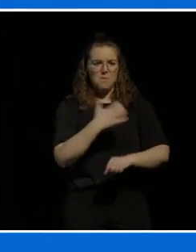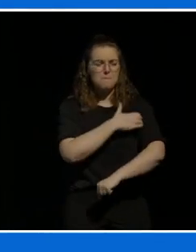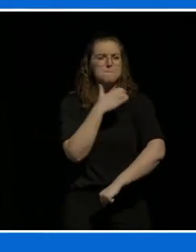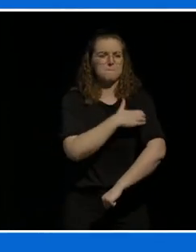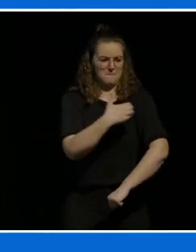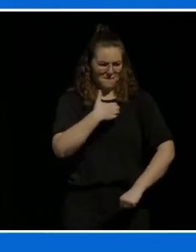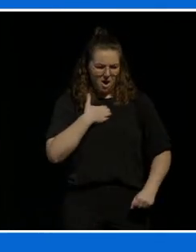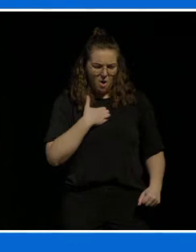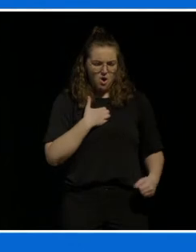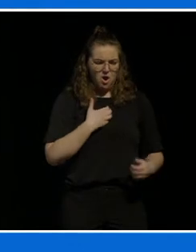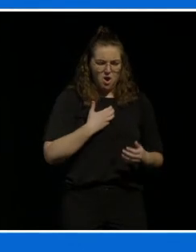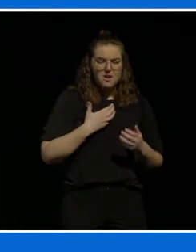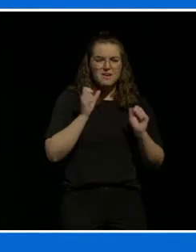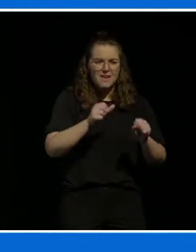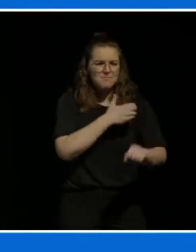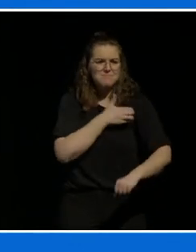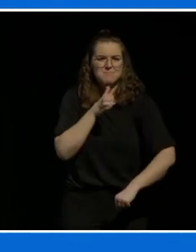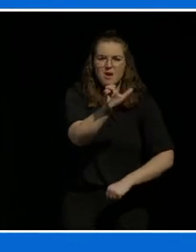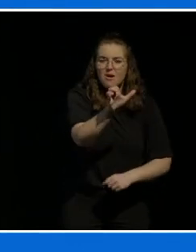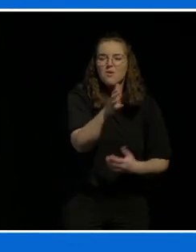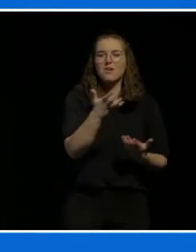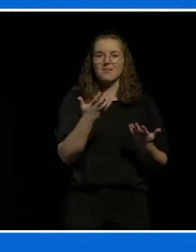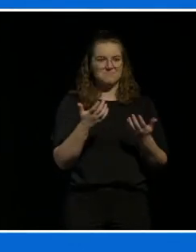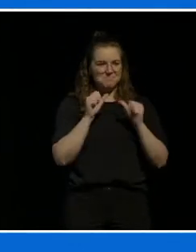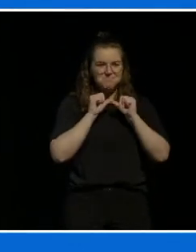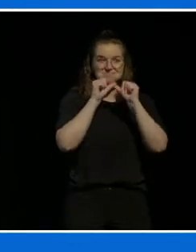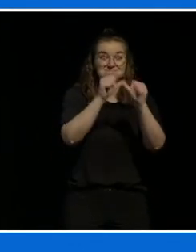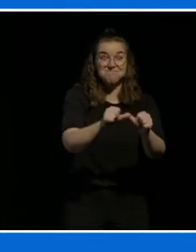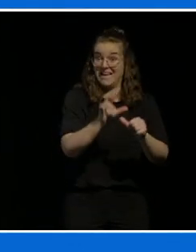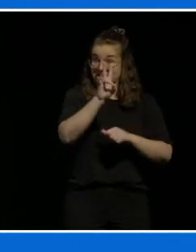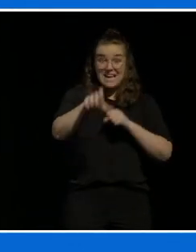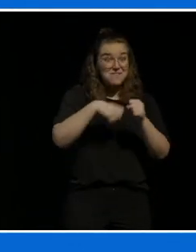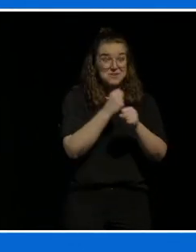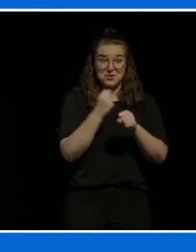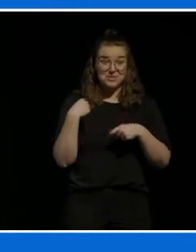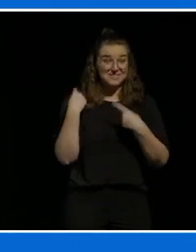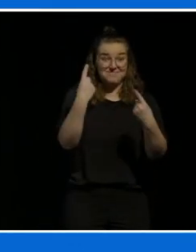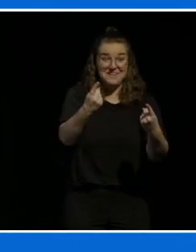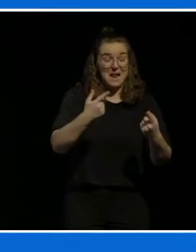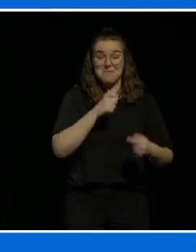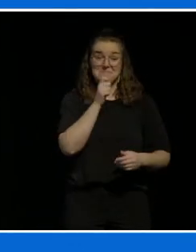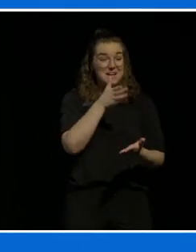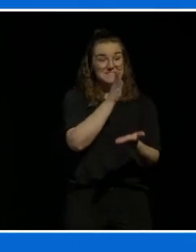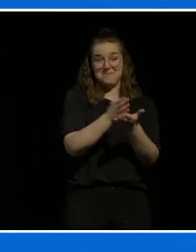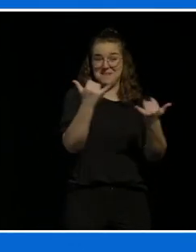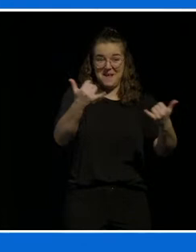something that stands the test of time 7 years later. And I'm not stopping now.